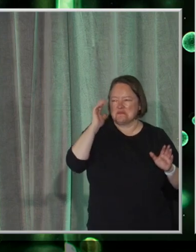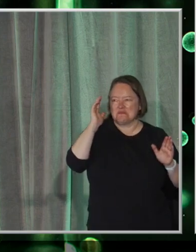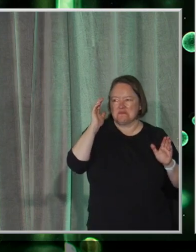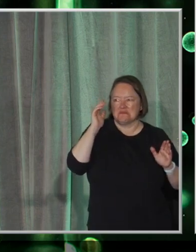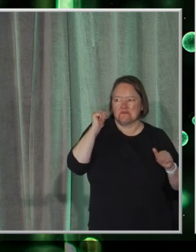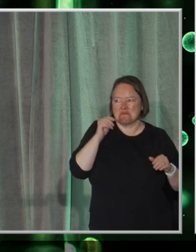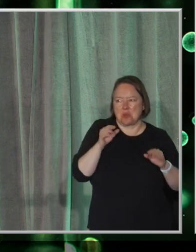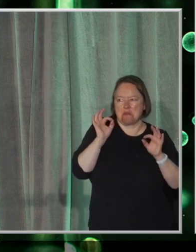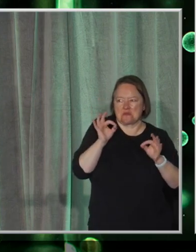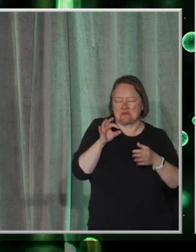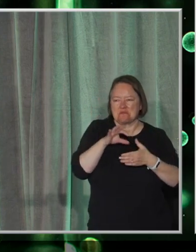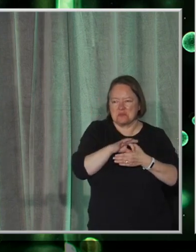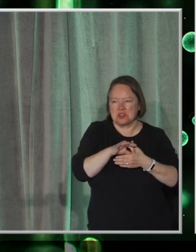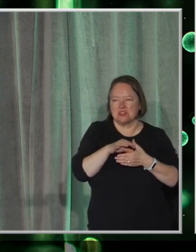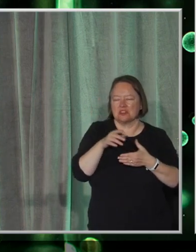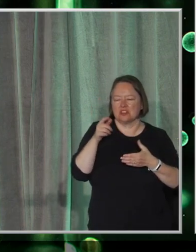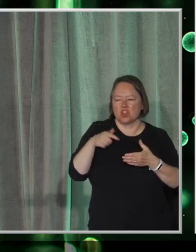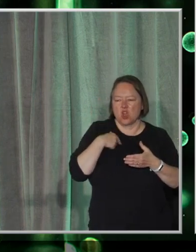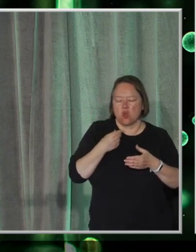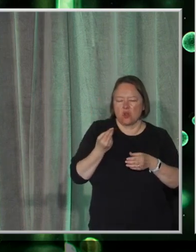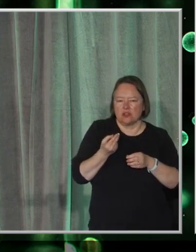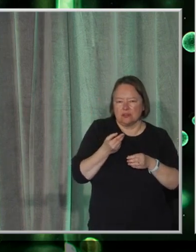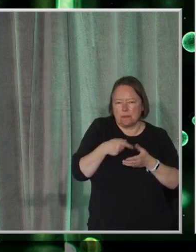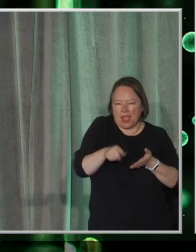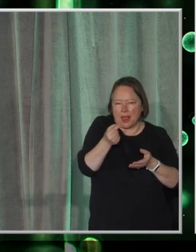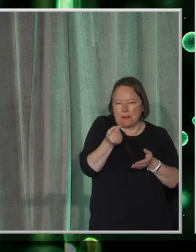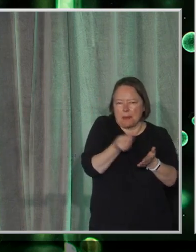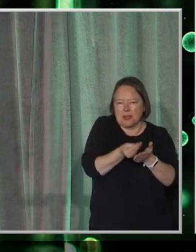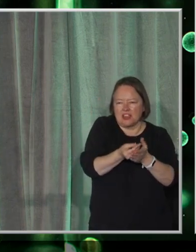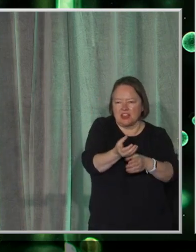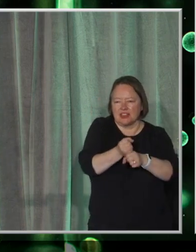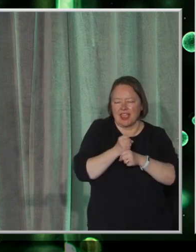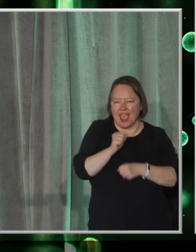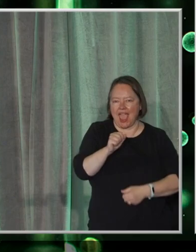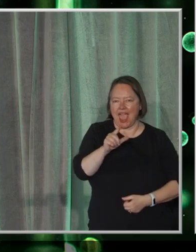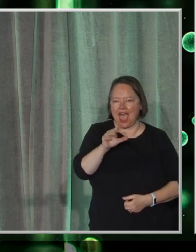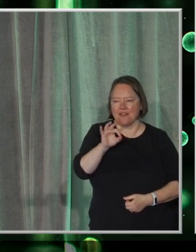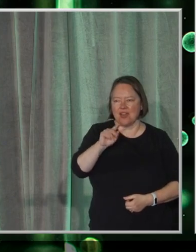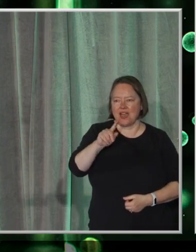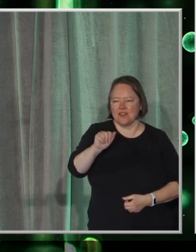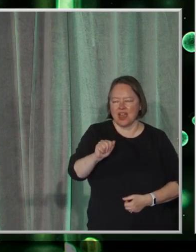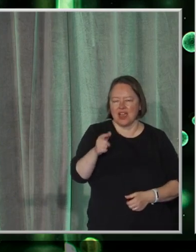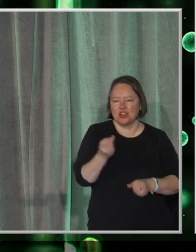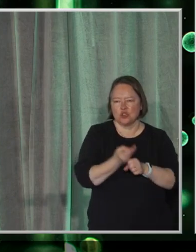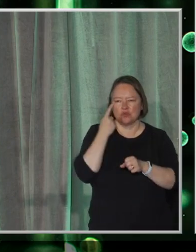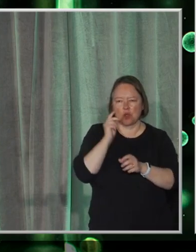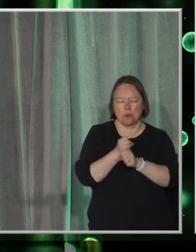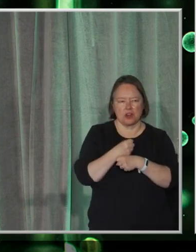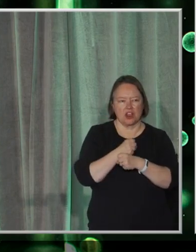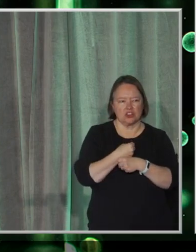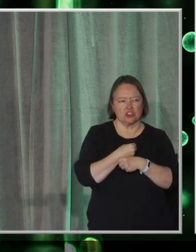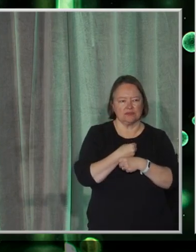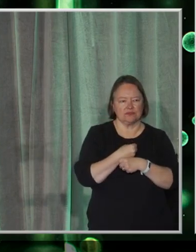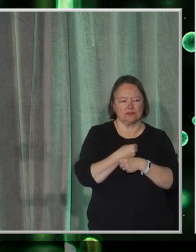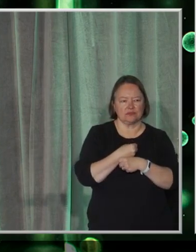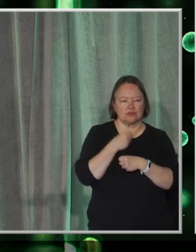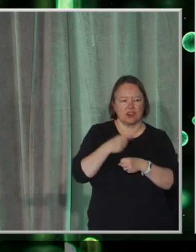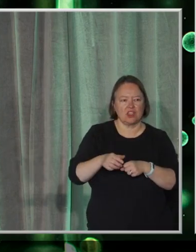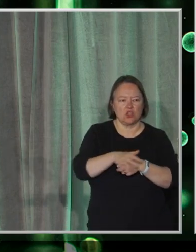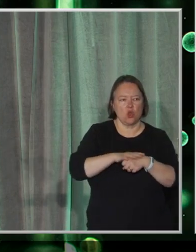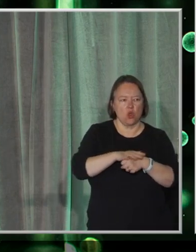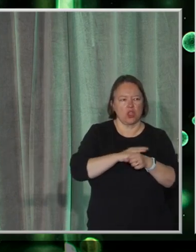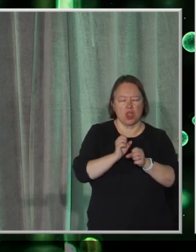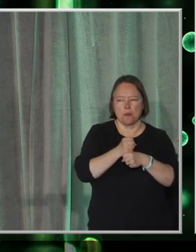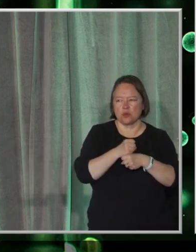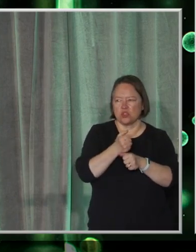So we pay them a little amount of money to get that alfalfa and do use it in our production, because it is locally produced